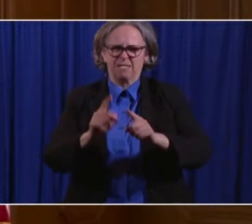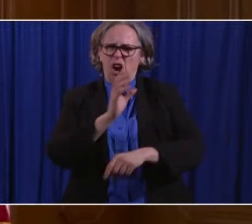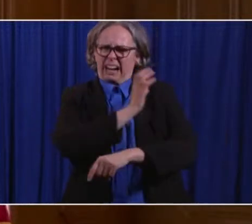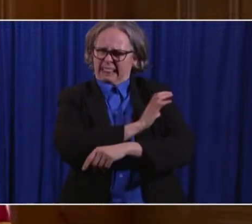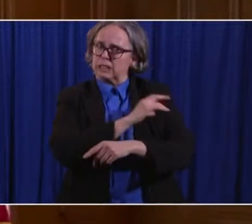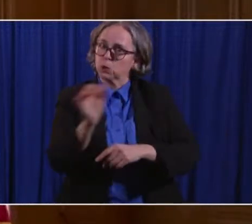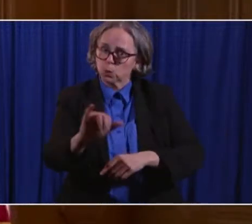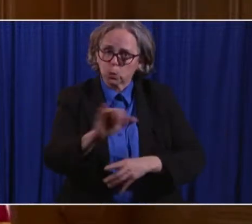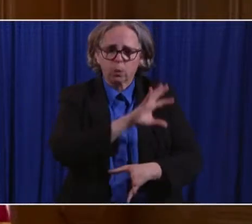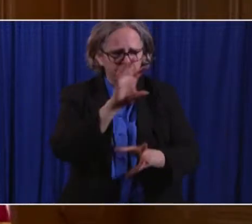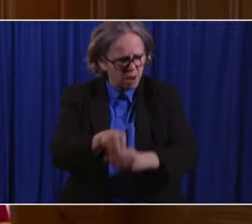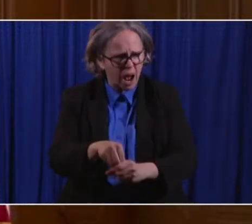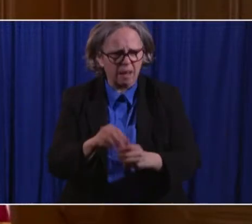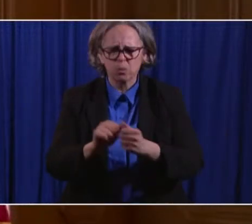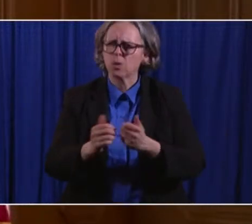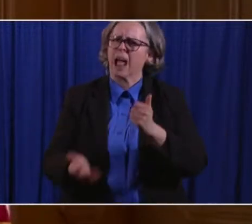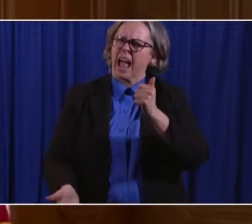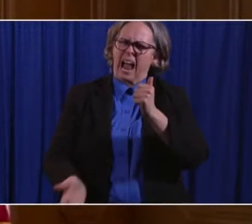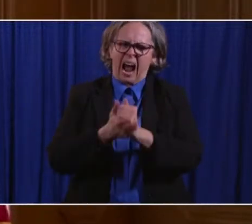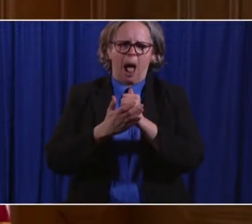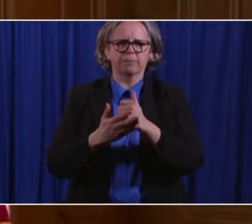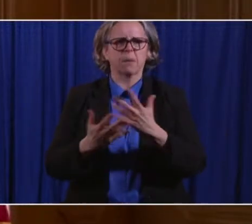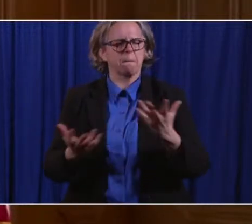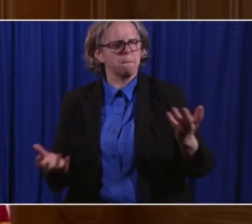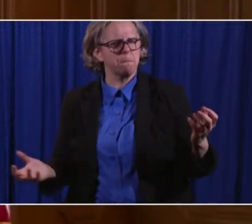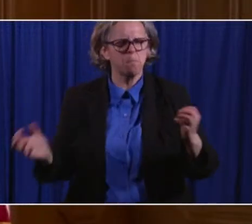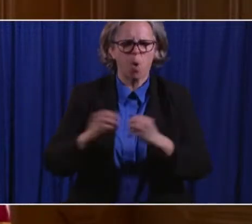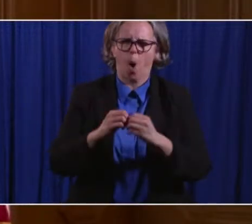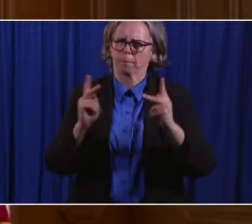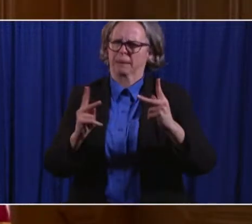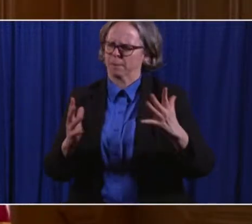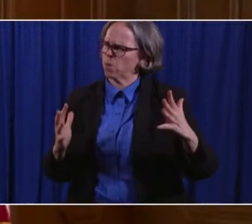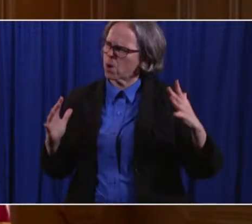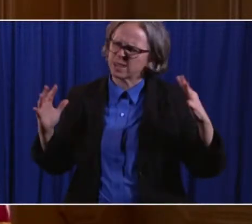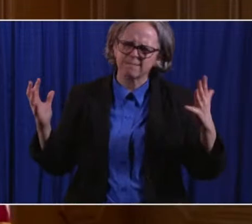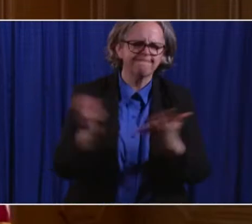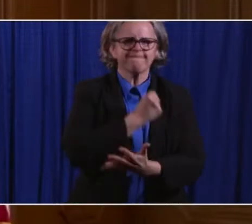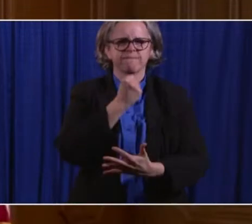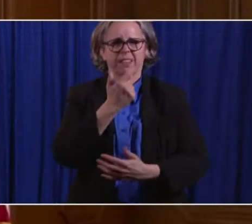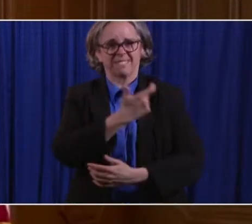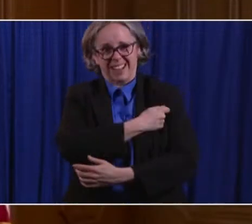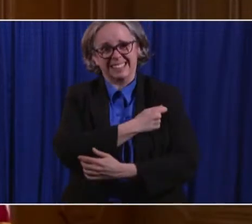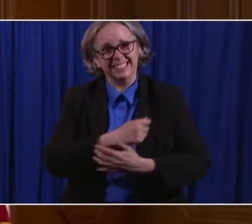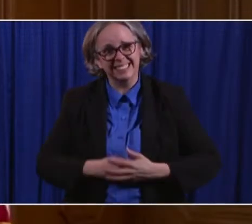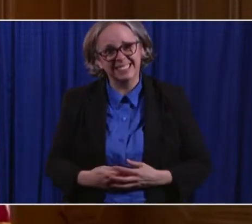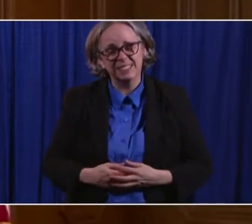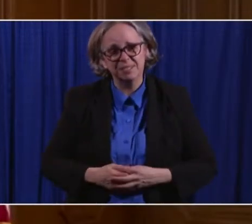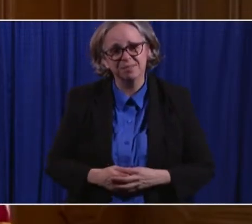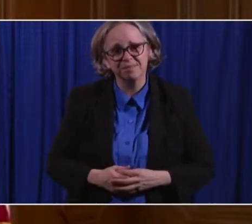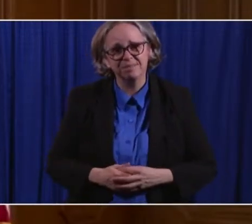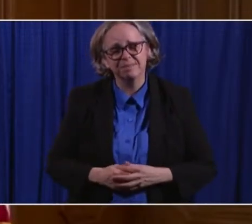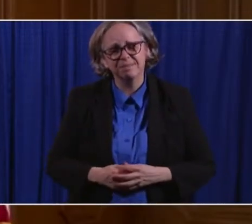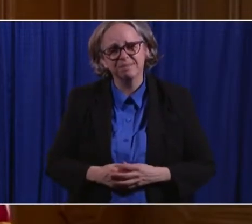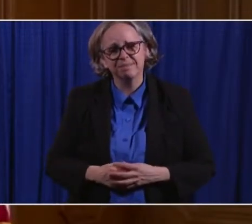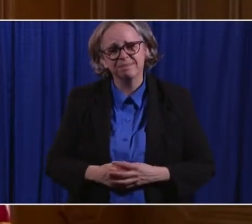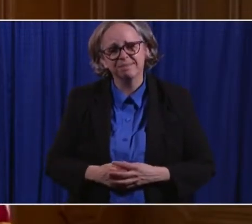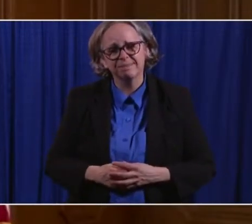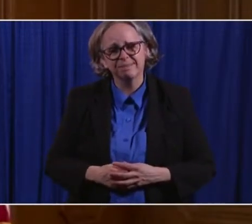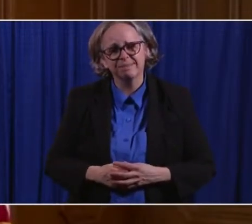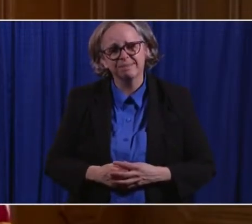more Ohioans vaccinated. We will add, we're in the process of surveying all